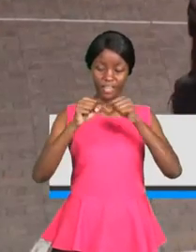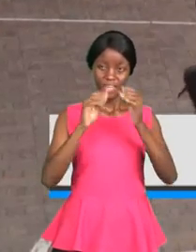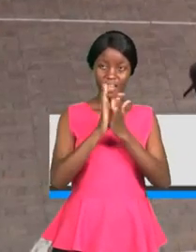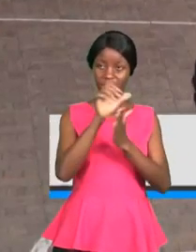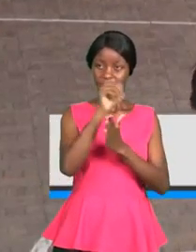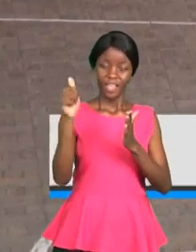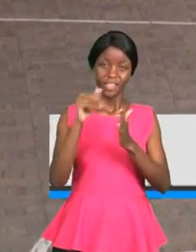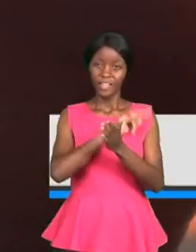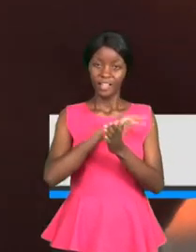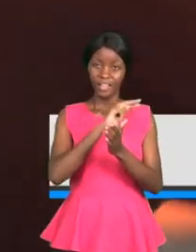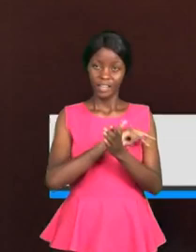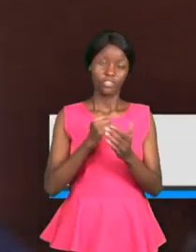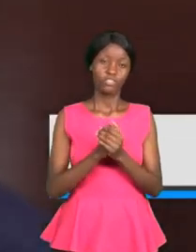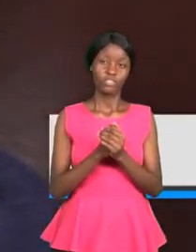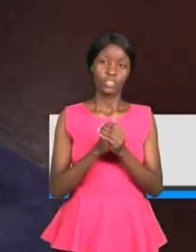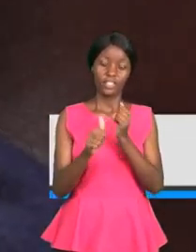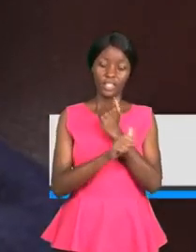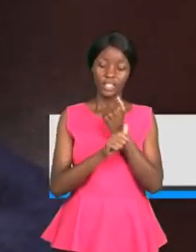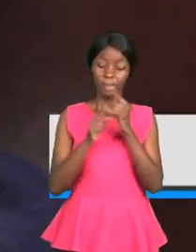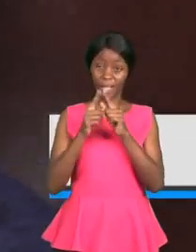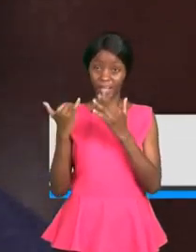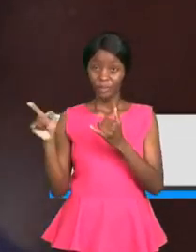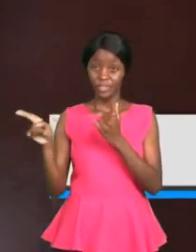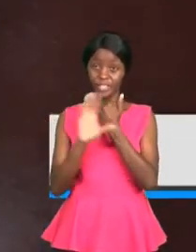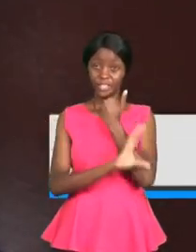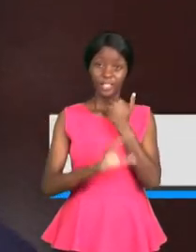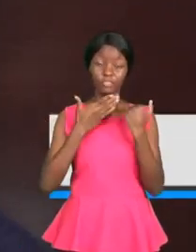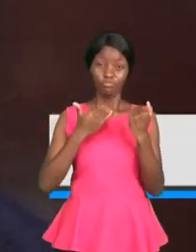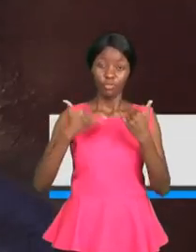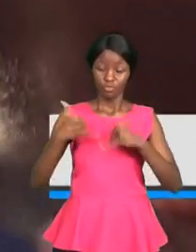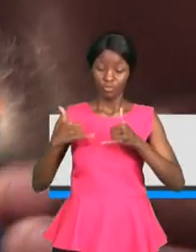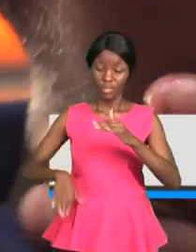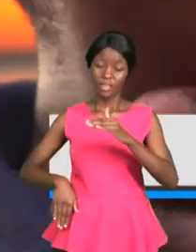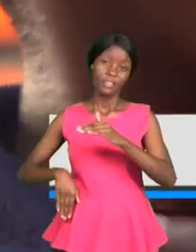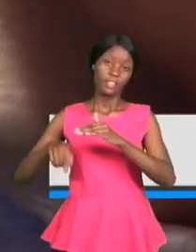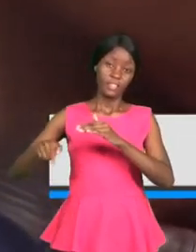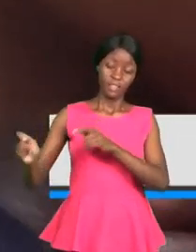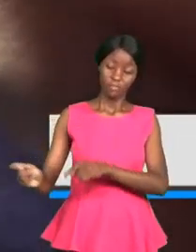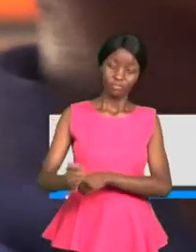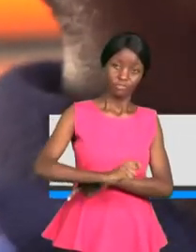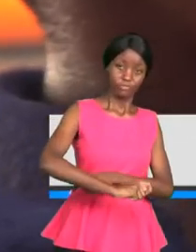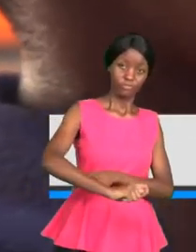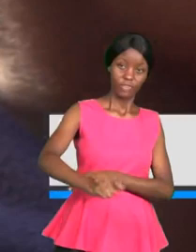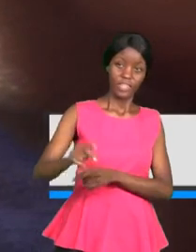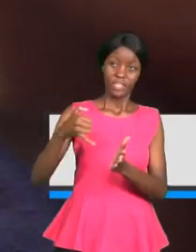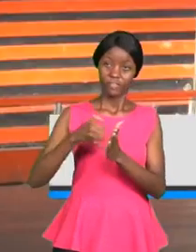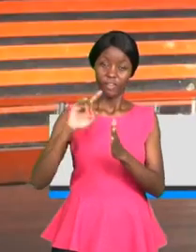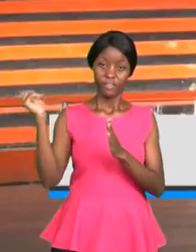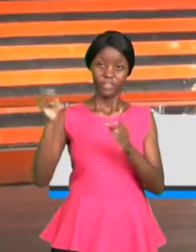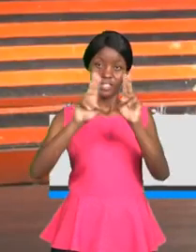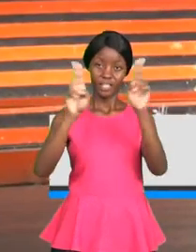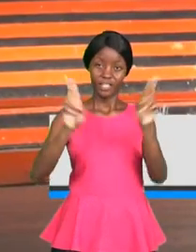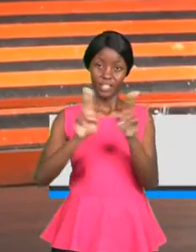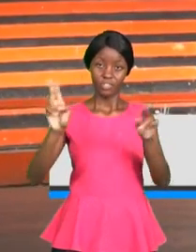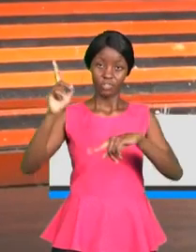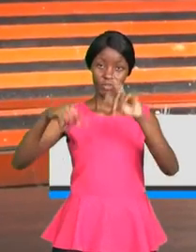natural disasters. Now Mozambique has defied odds to play roller hockey. The country took part in its first international competition